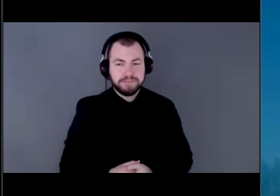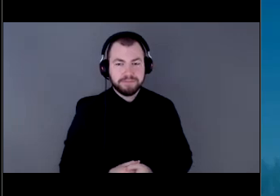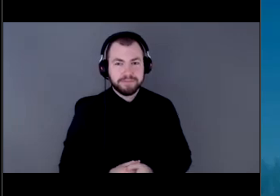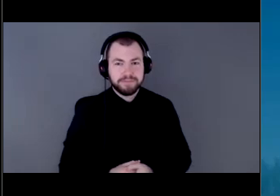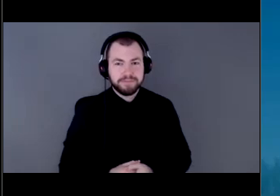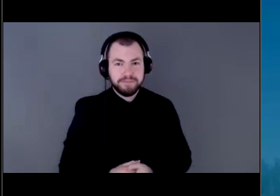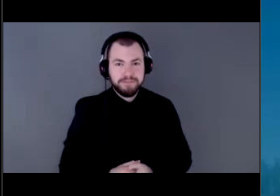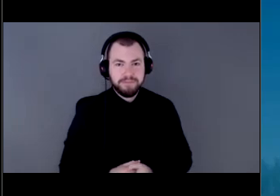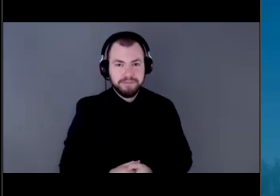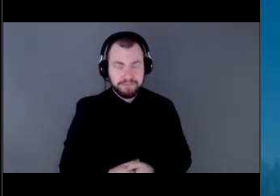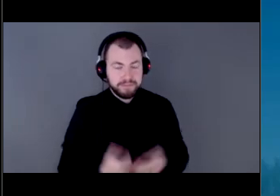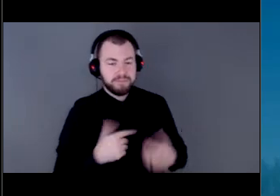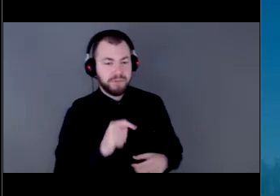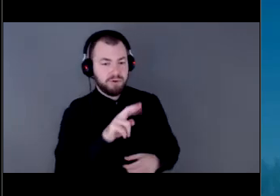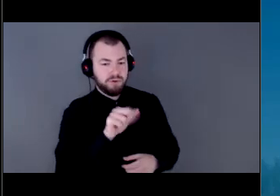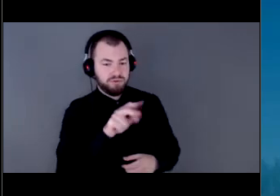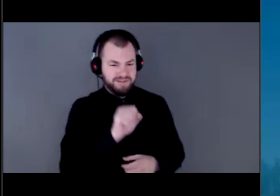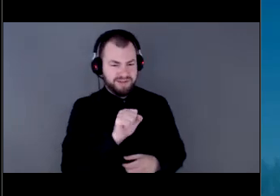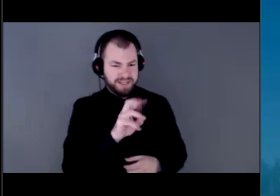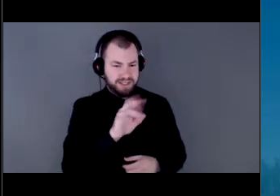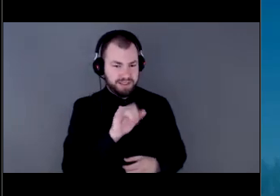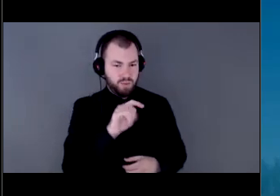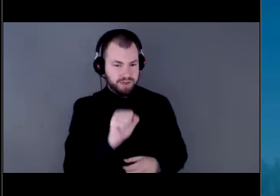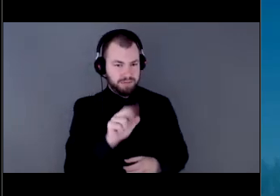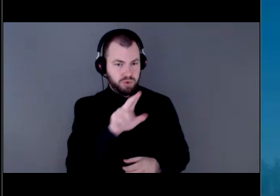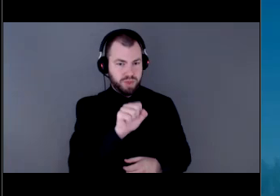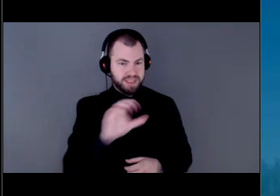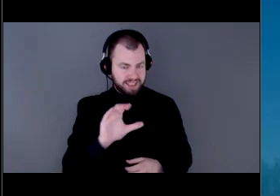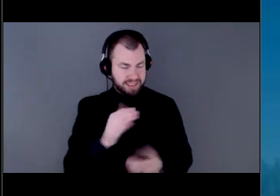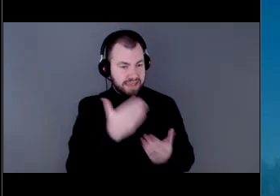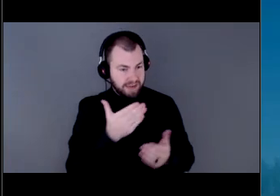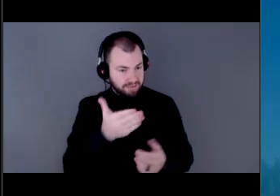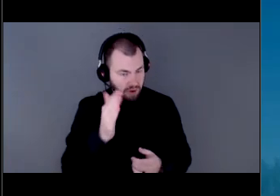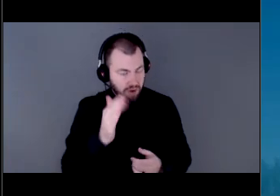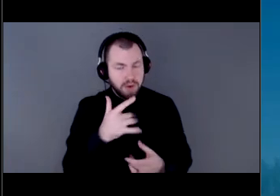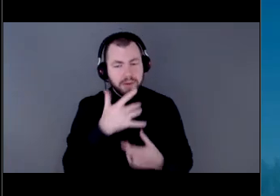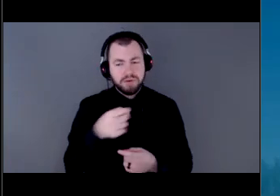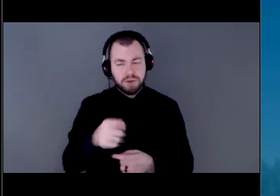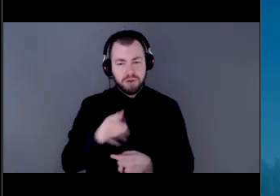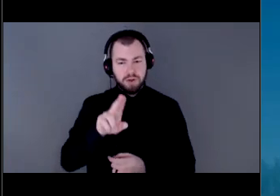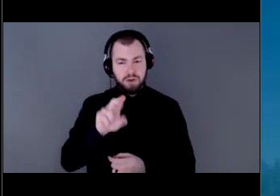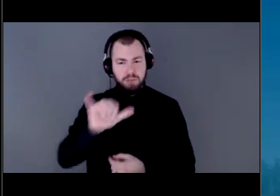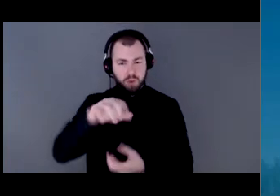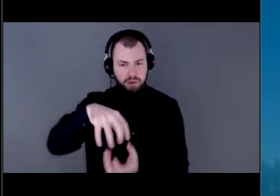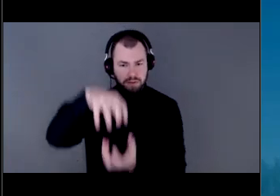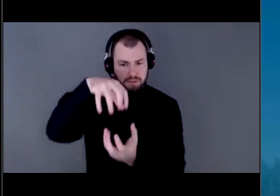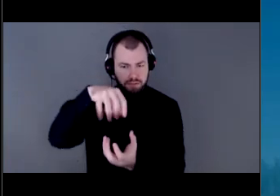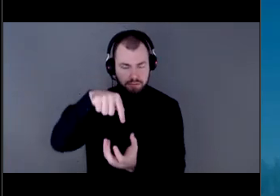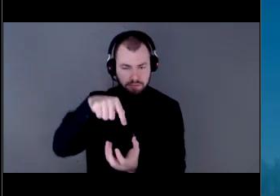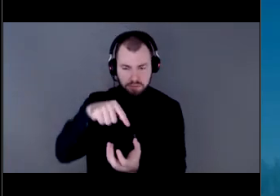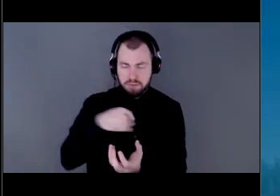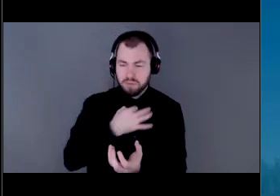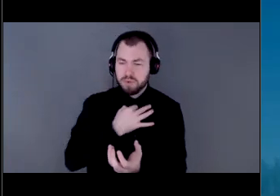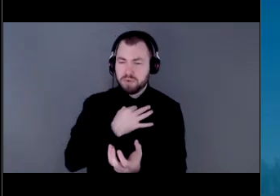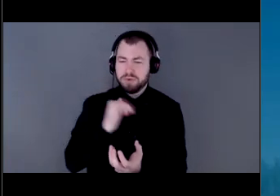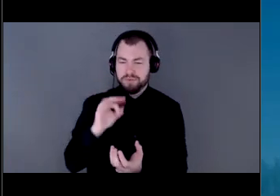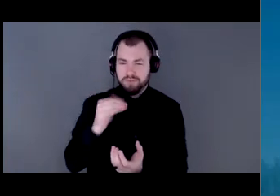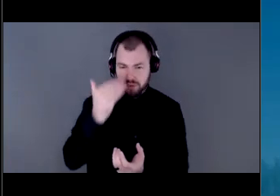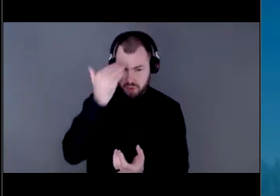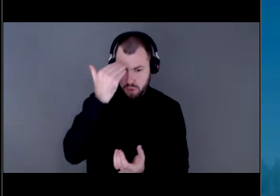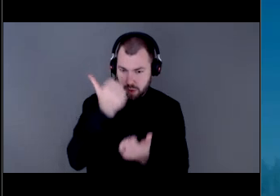Travis Williams, USC, thanks for the talk. I'm interested in these buoys, and I'm curious if you know anything about the